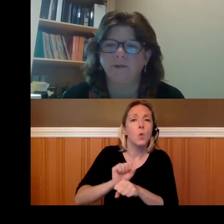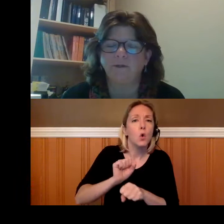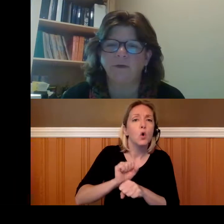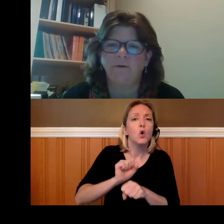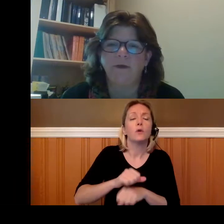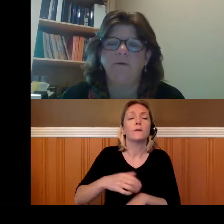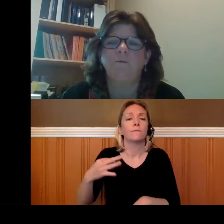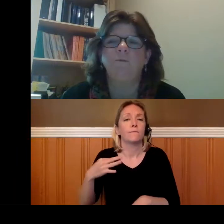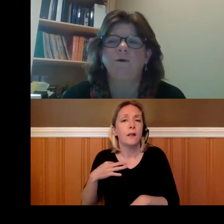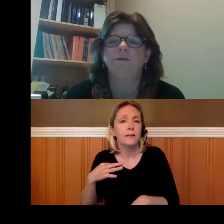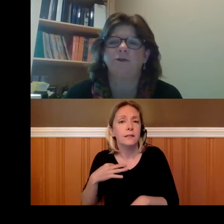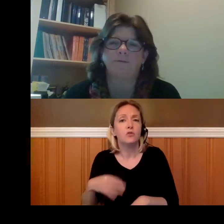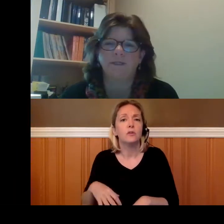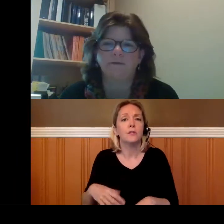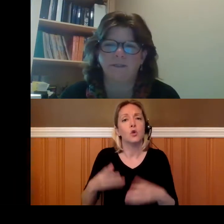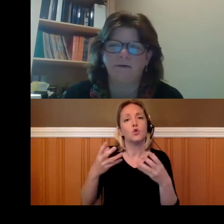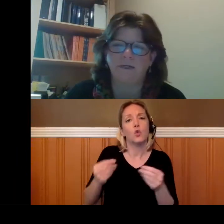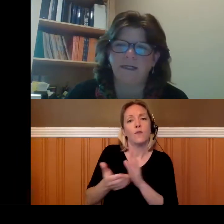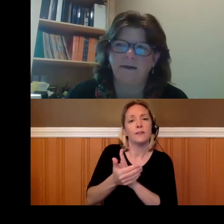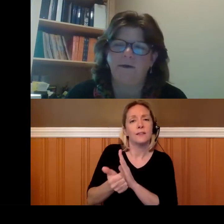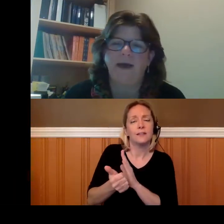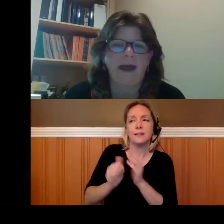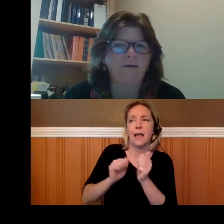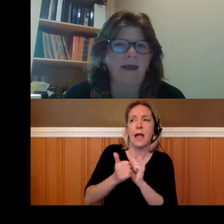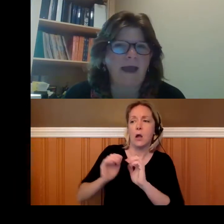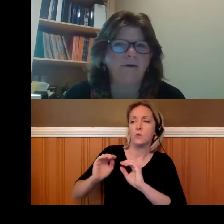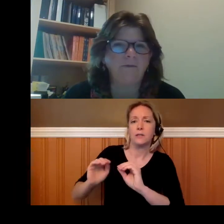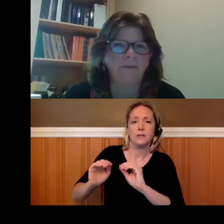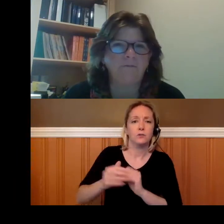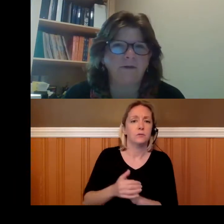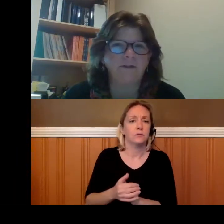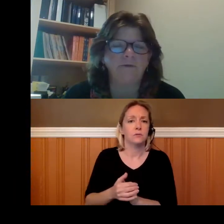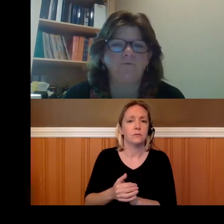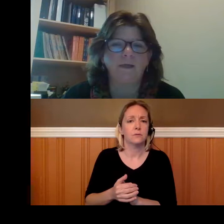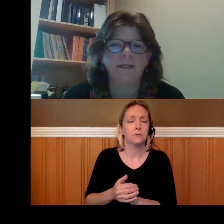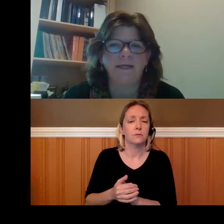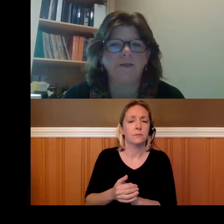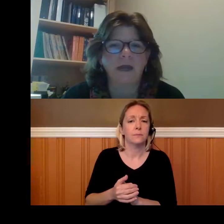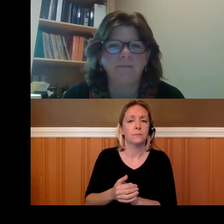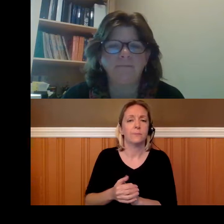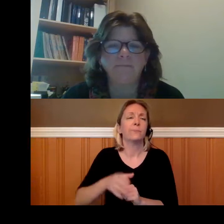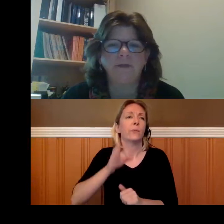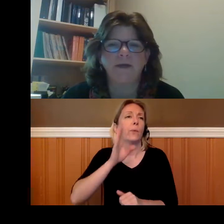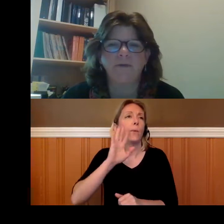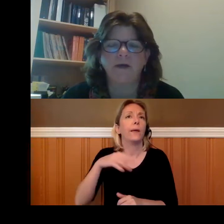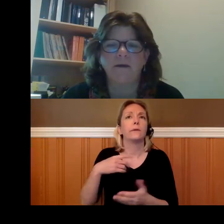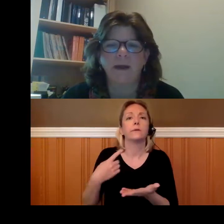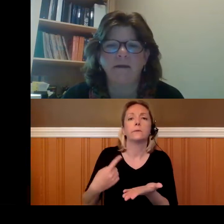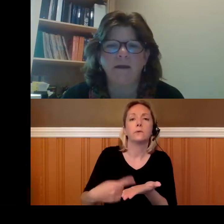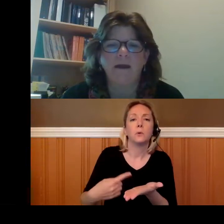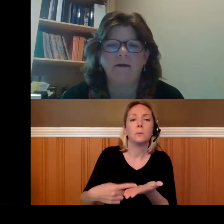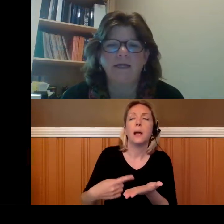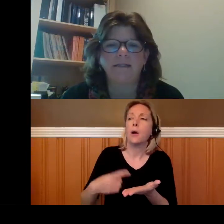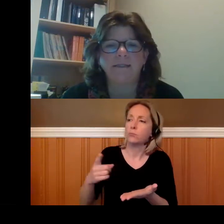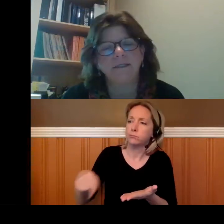are the soft skills that are needed? How do some of our children really get a job? We talk about our kids need to go